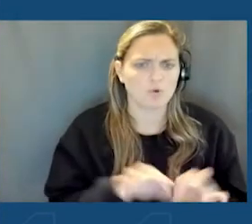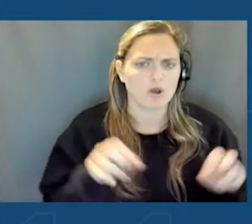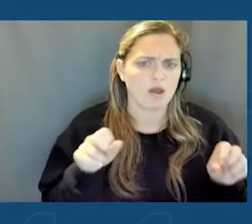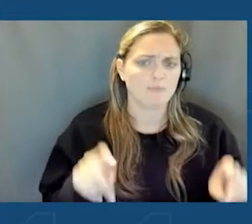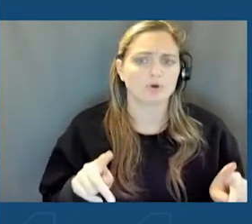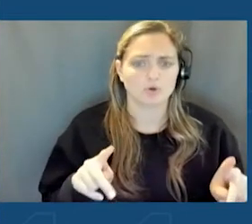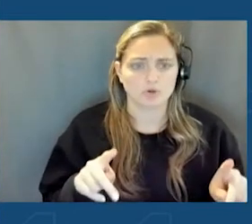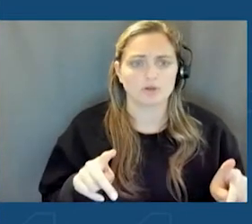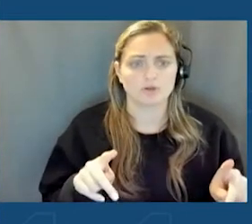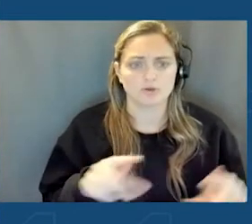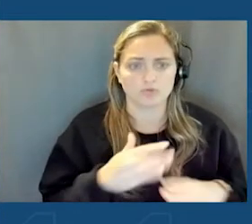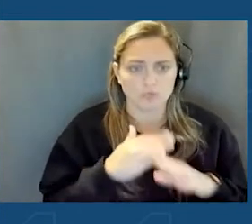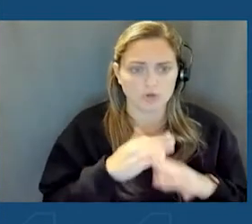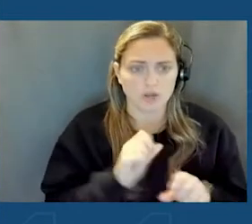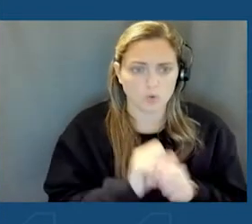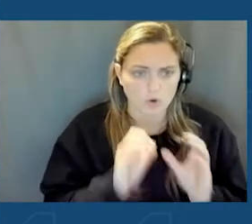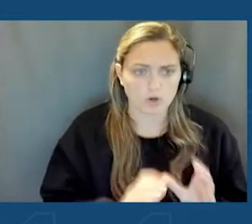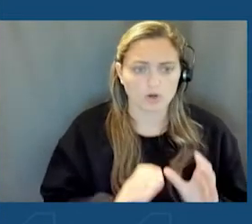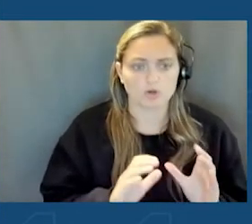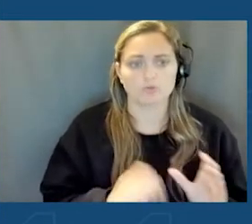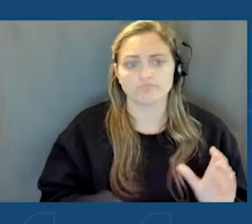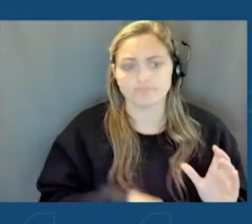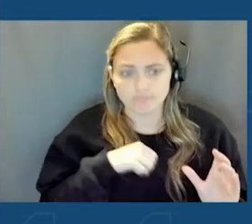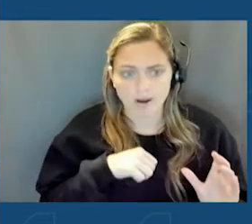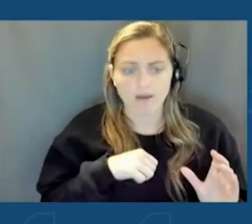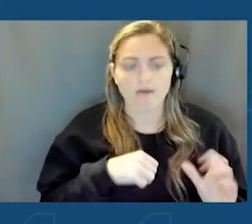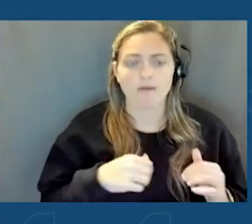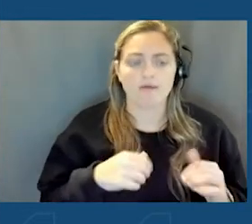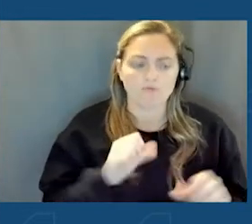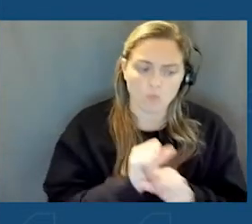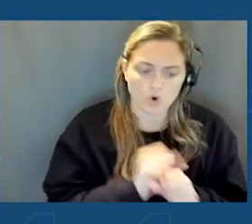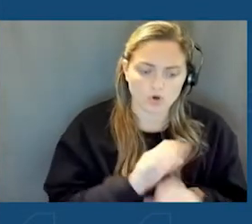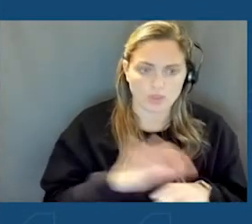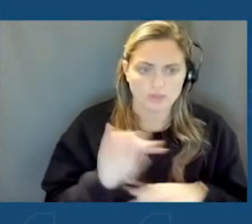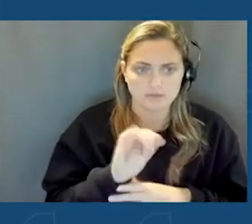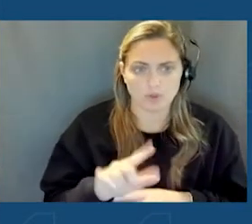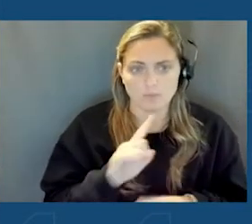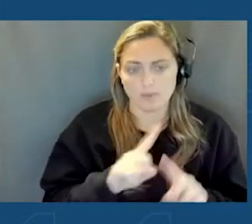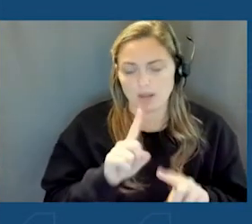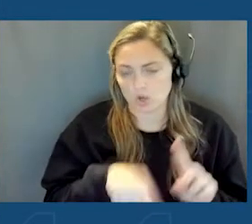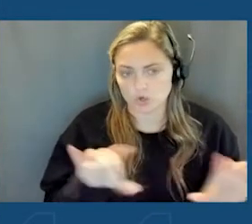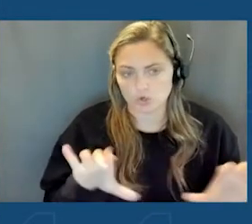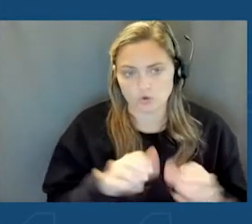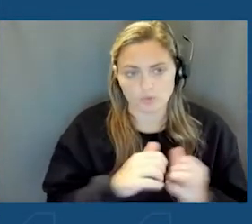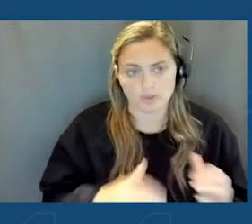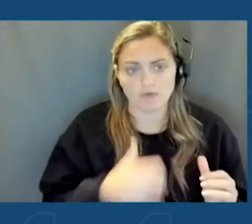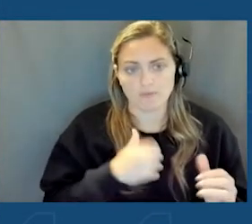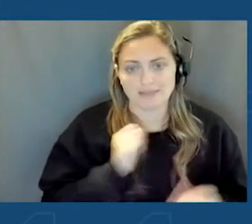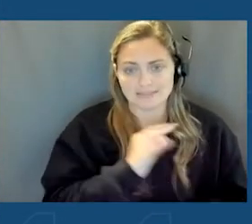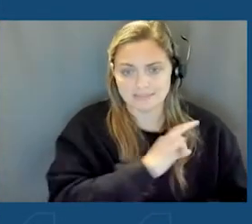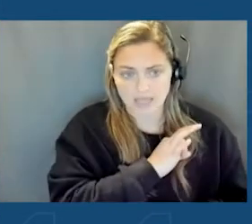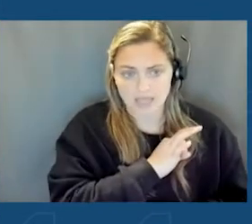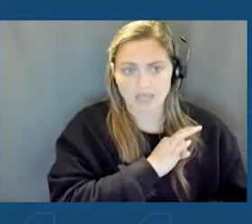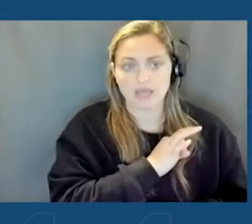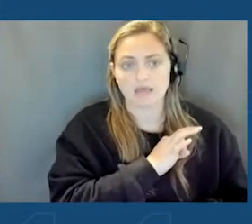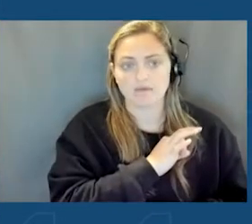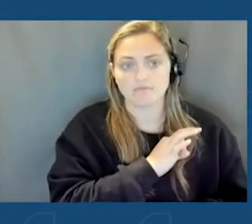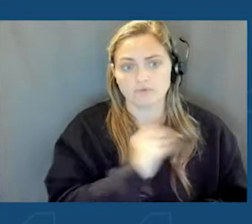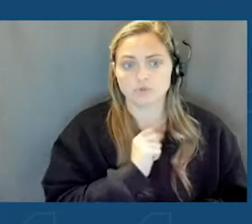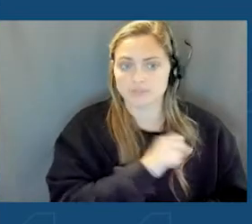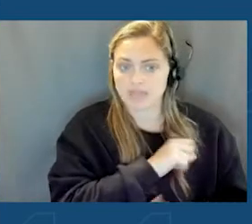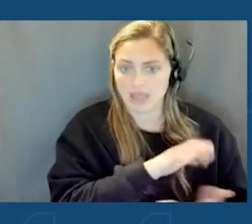to protect workers. I'm proud to have worked on this bill, but I could not have done it without my staff. Oh, let's give my staff a round